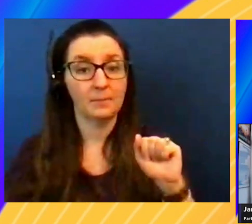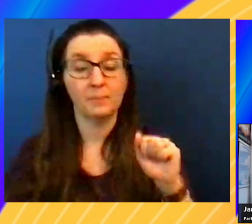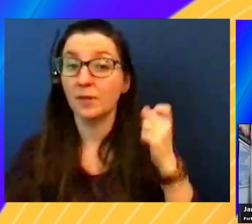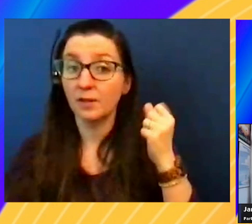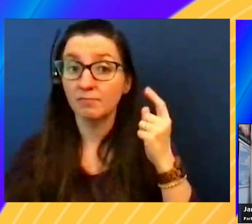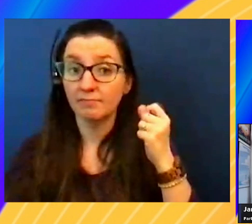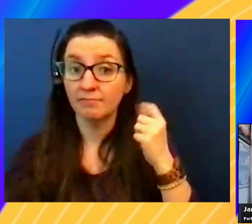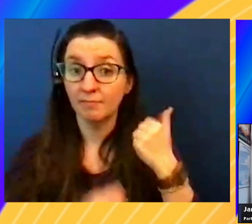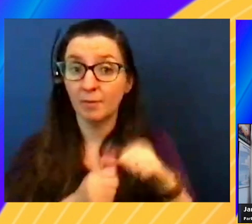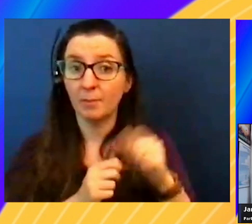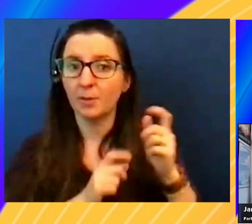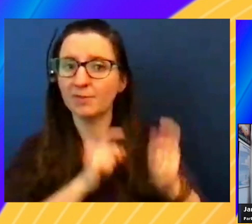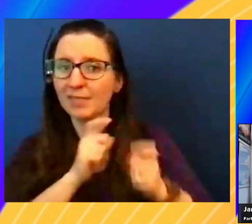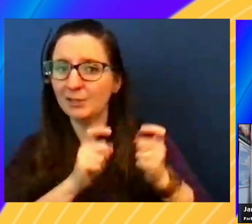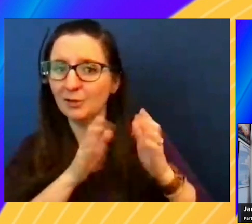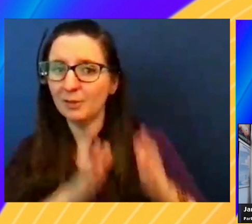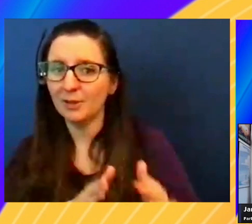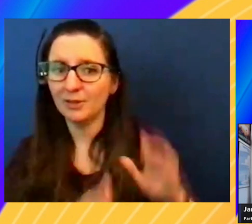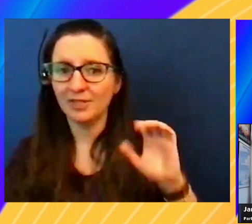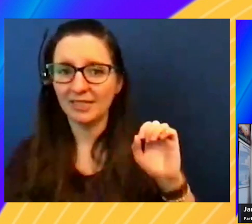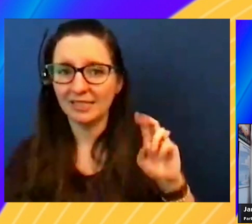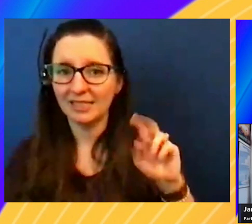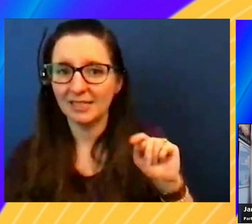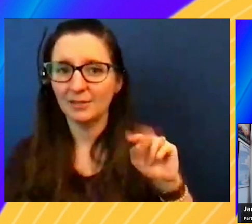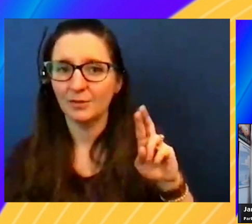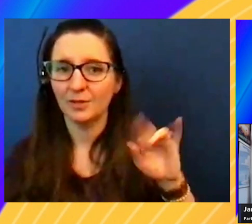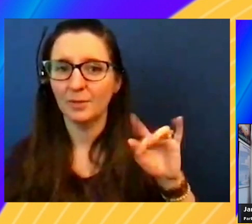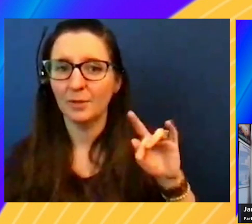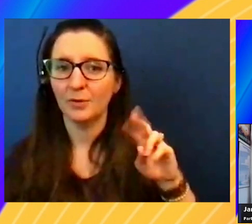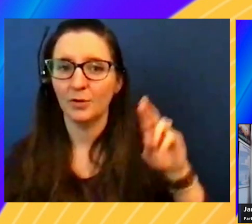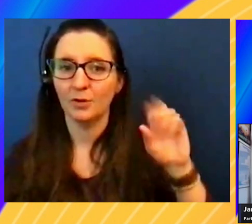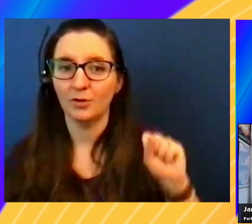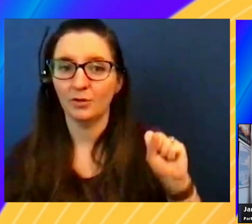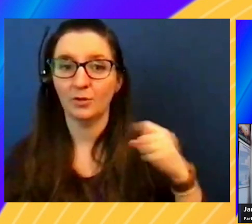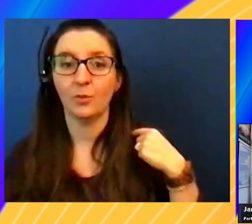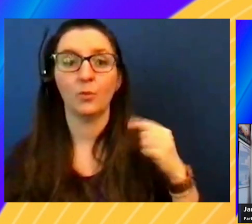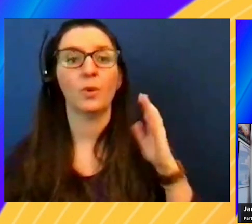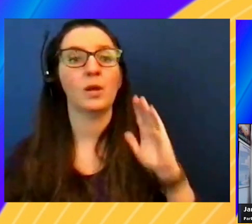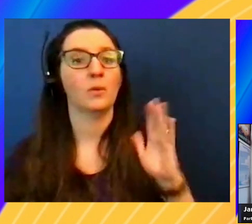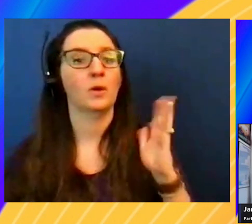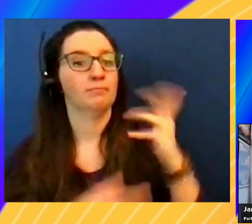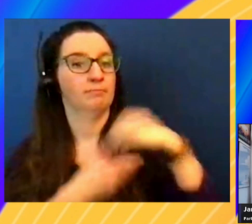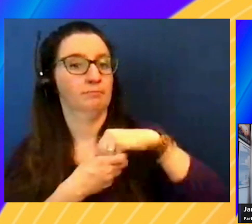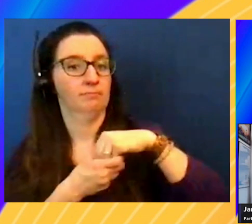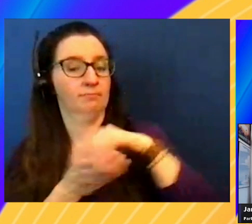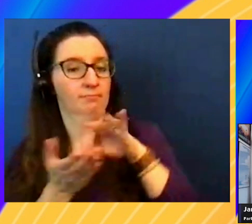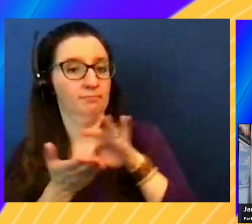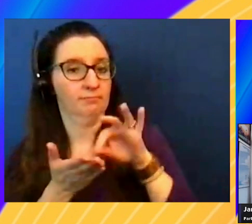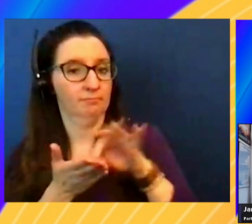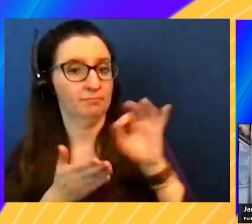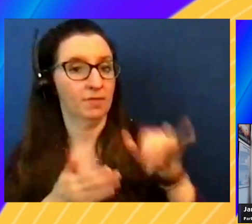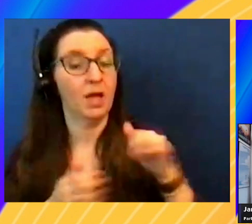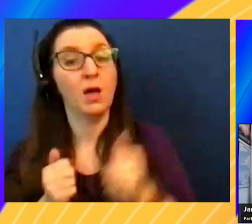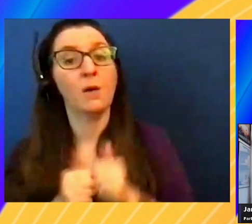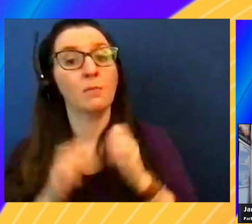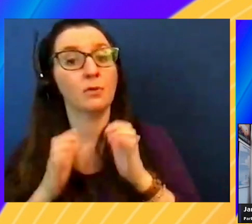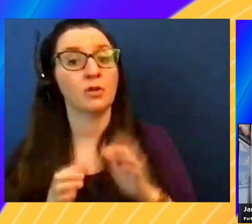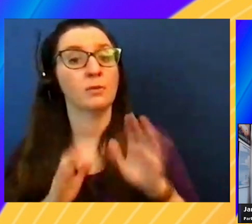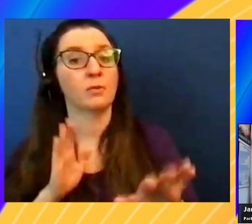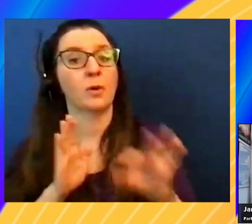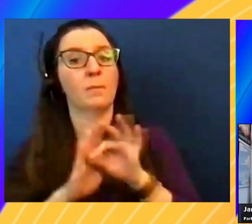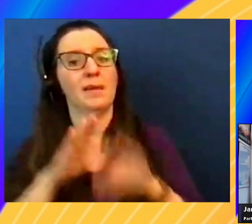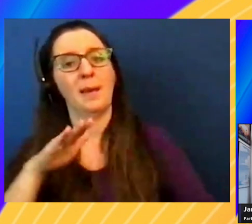previously selected when we made the rule, we're going to aggregate on one of these values. Most customers choose max contributor